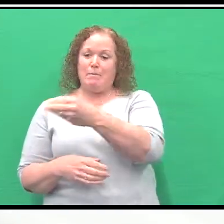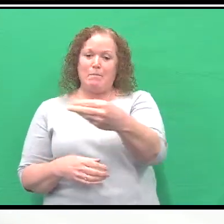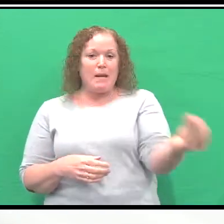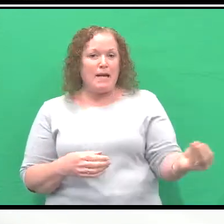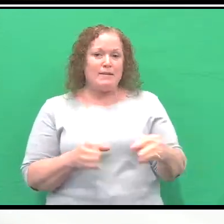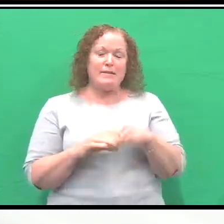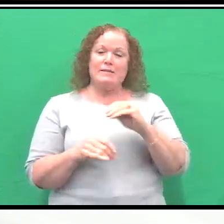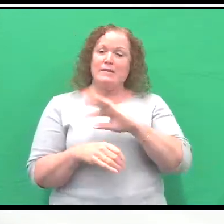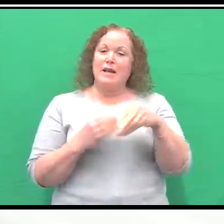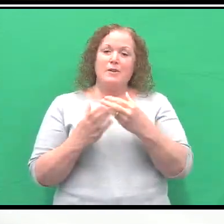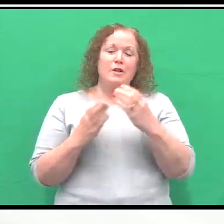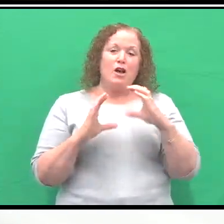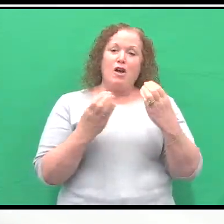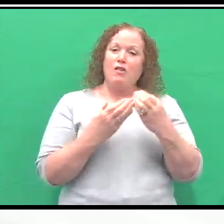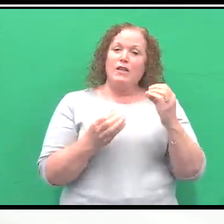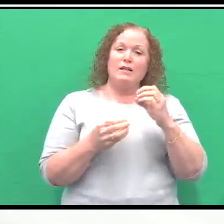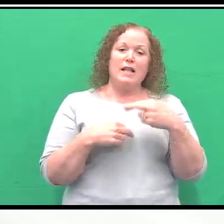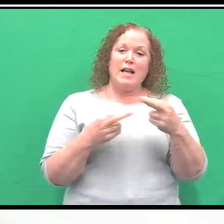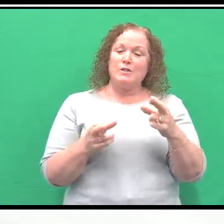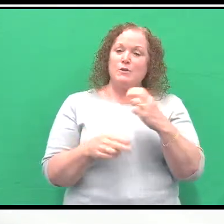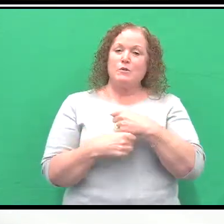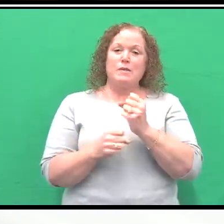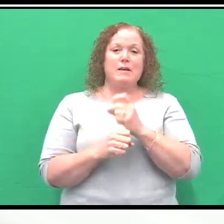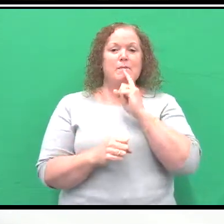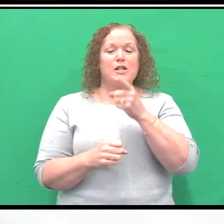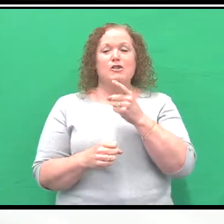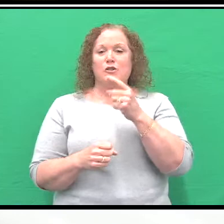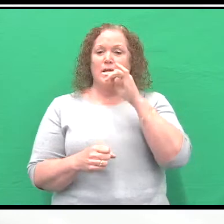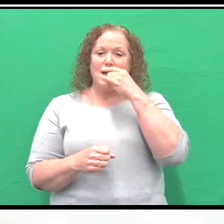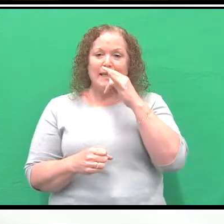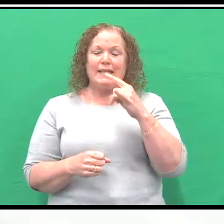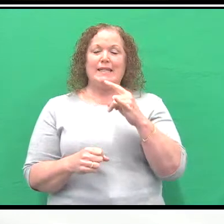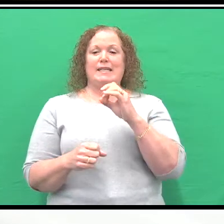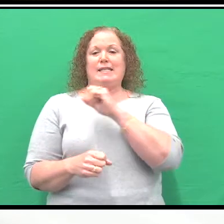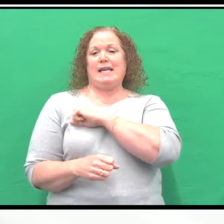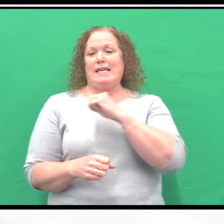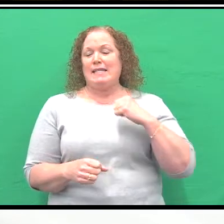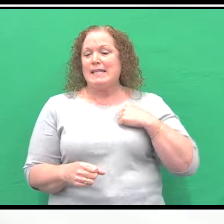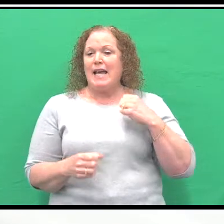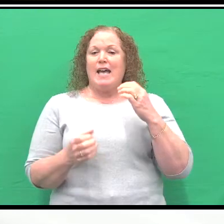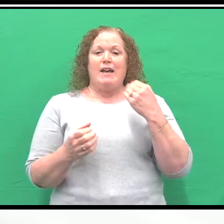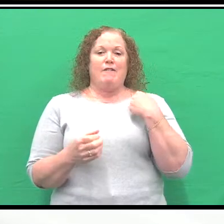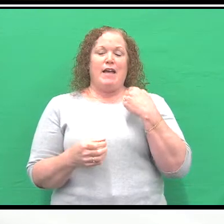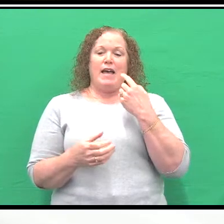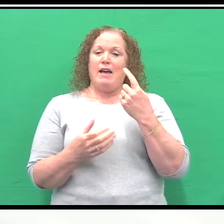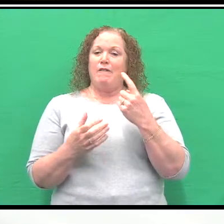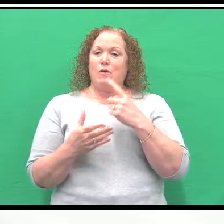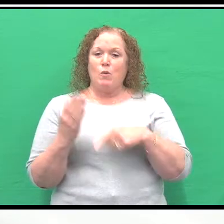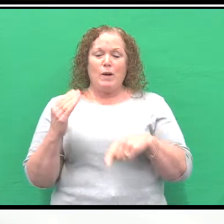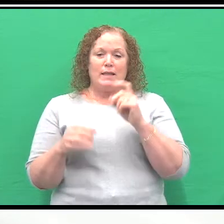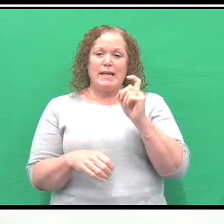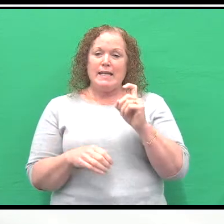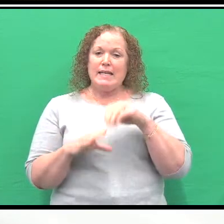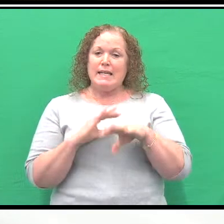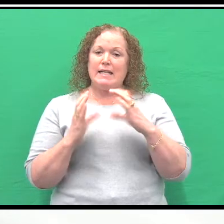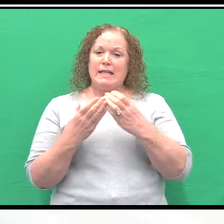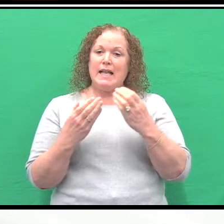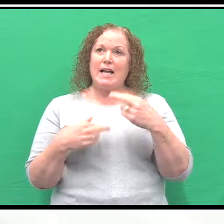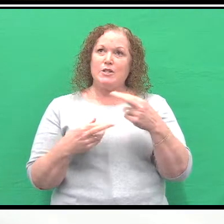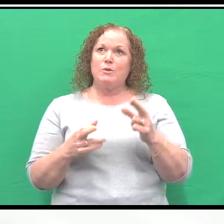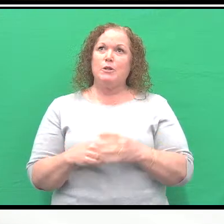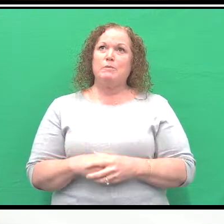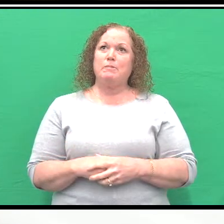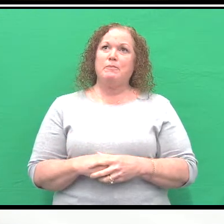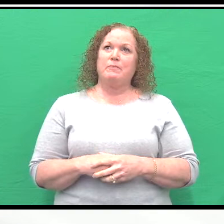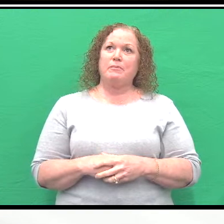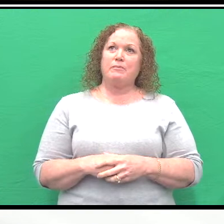weekly basis and that kids and staff all have the materials that they need in their classroom. During distance learning, she really